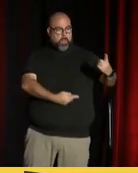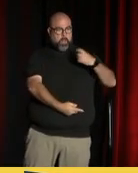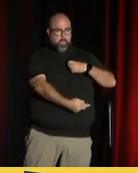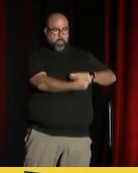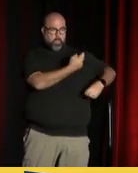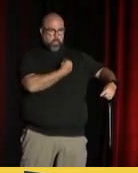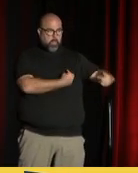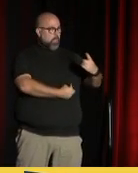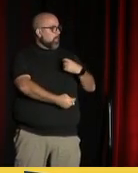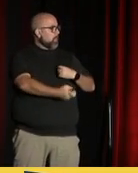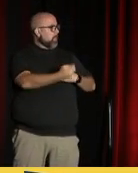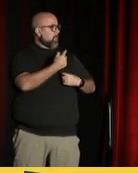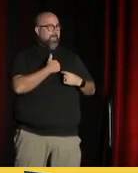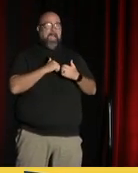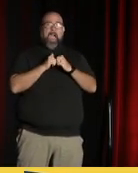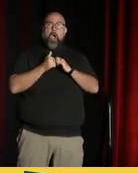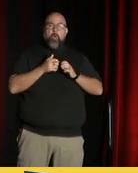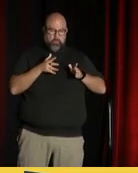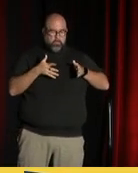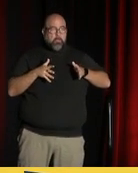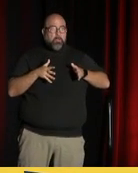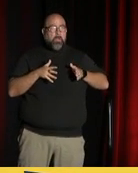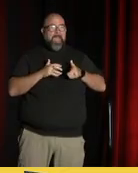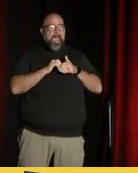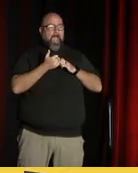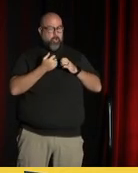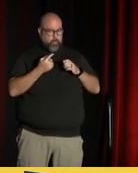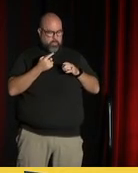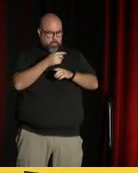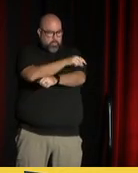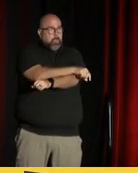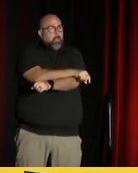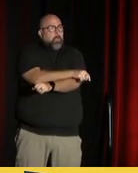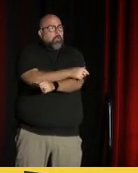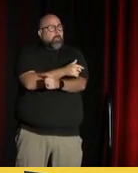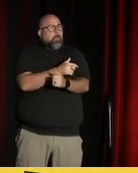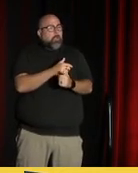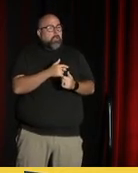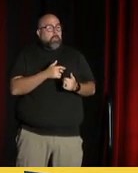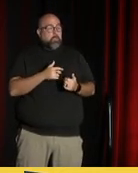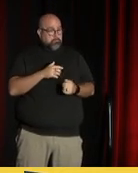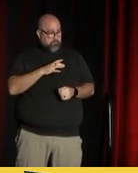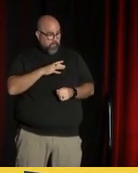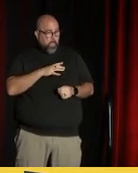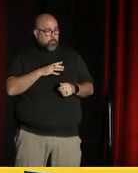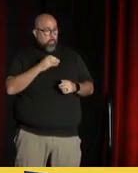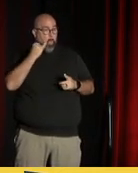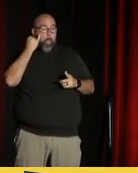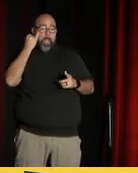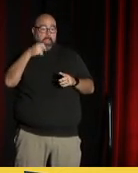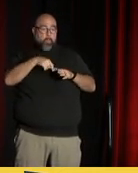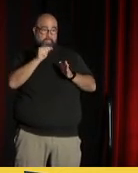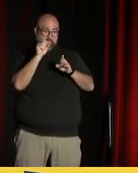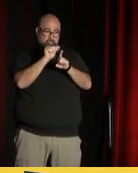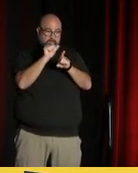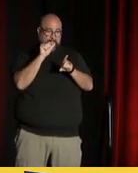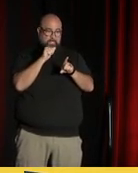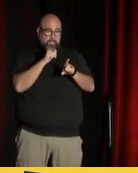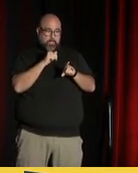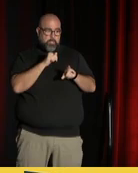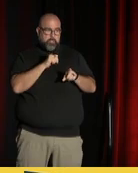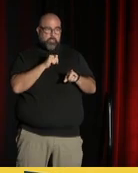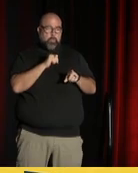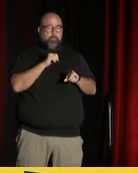questions. How do I hold my hands? How do I cross my arms? So the whole idea with this trick is you make a